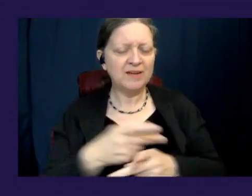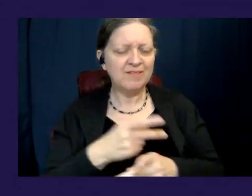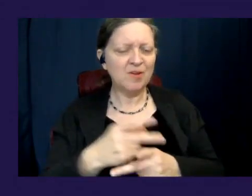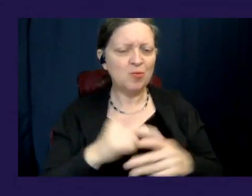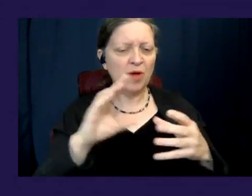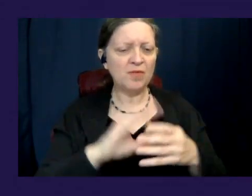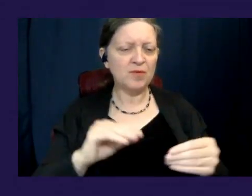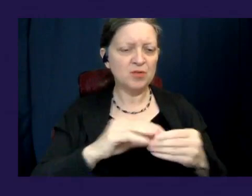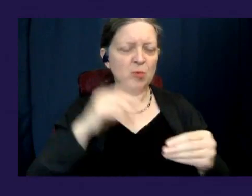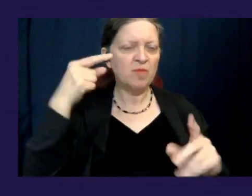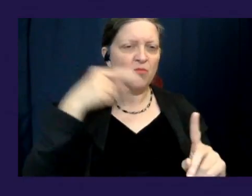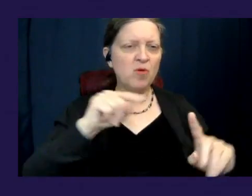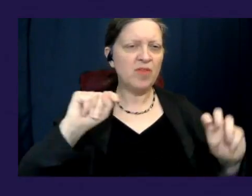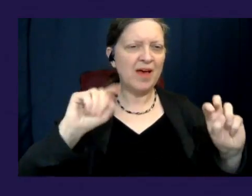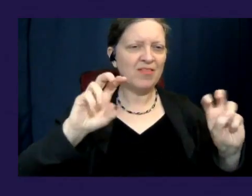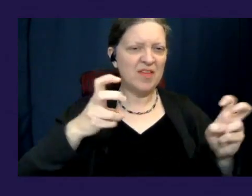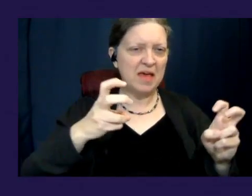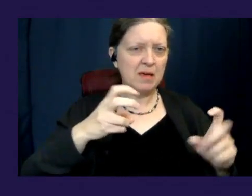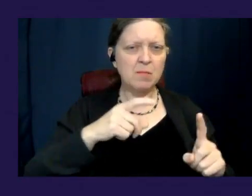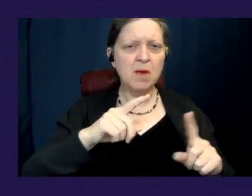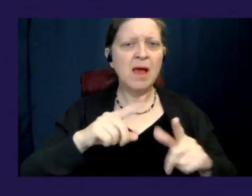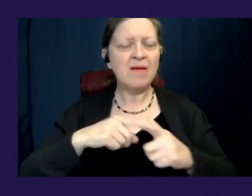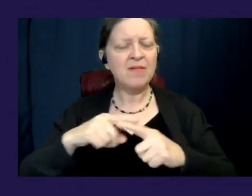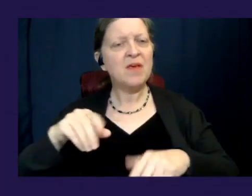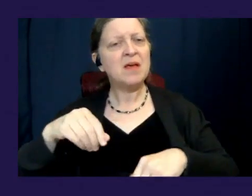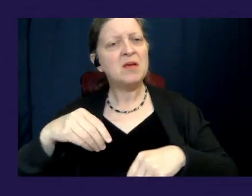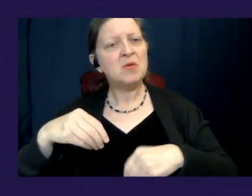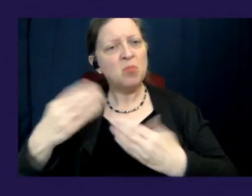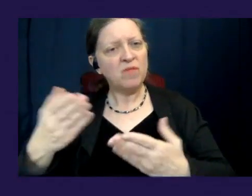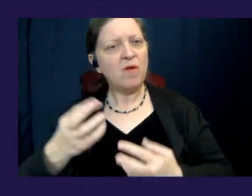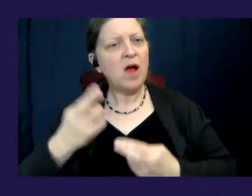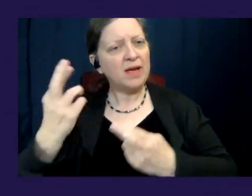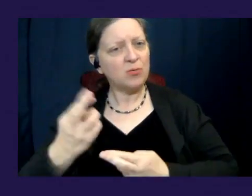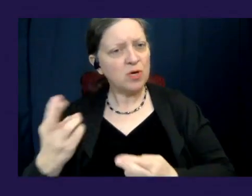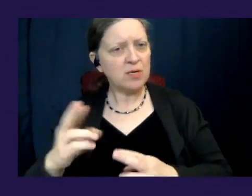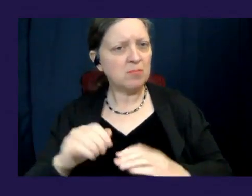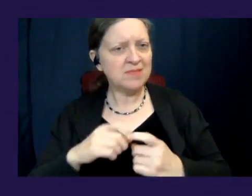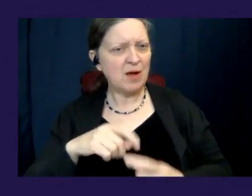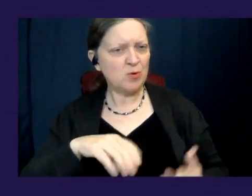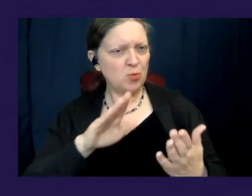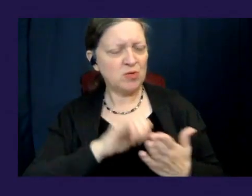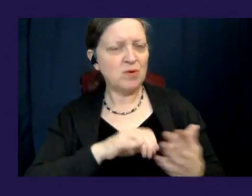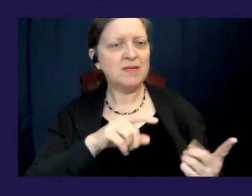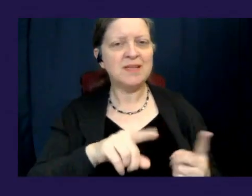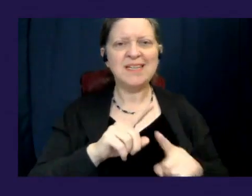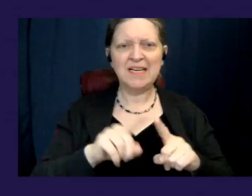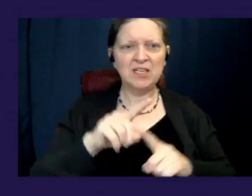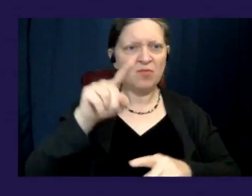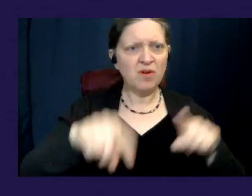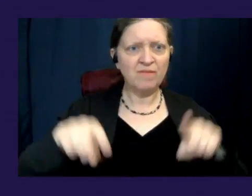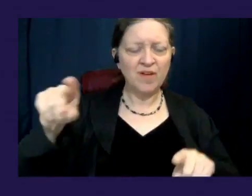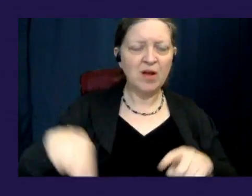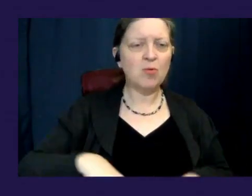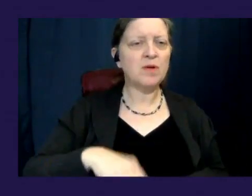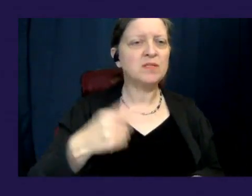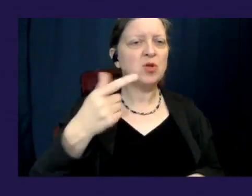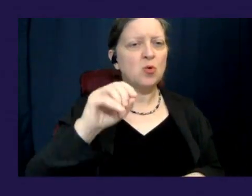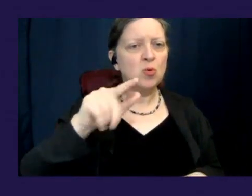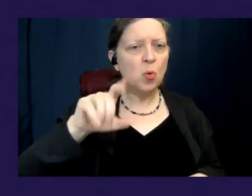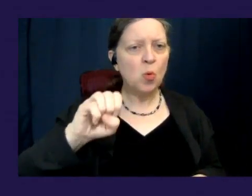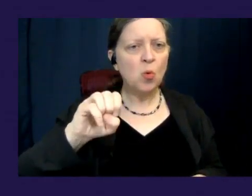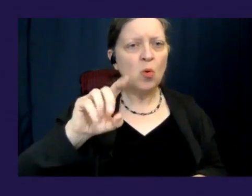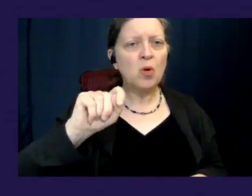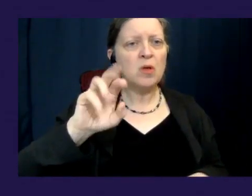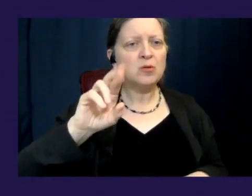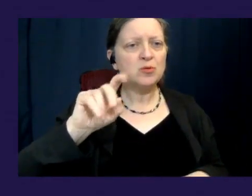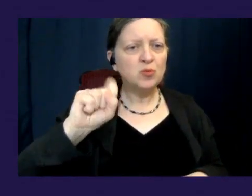to address it. But you can see that the data sources are quite varied, right? From Google Trends and Meltwater to our own CDC data sources